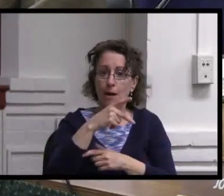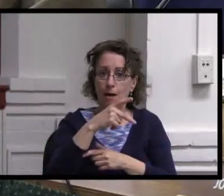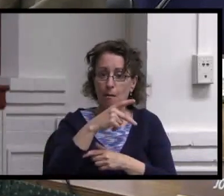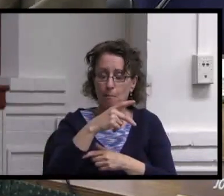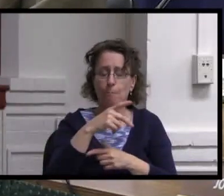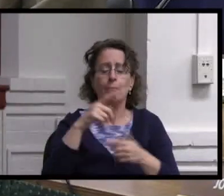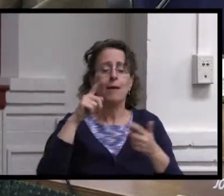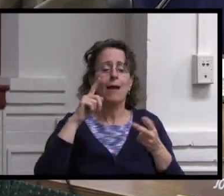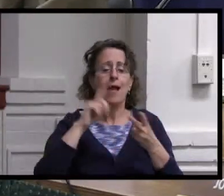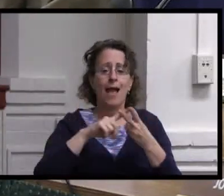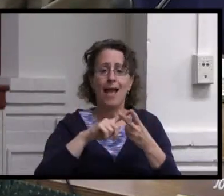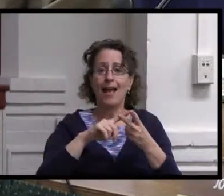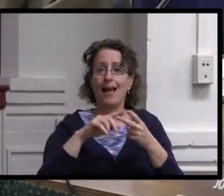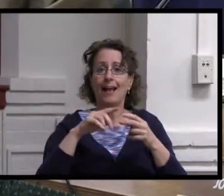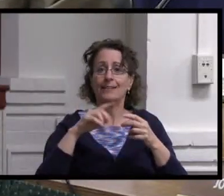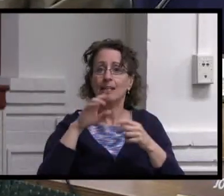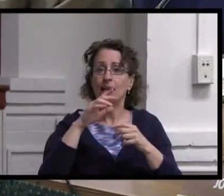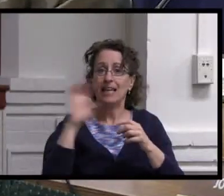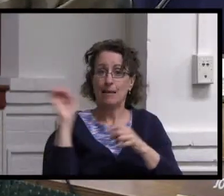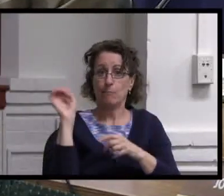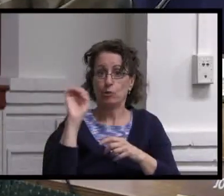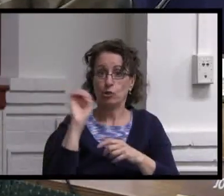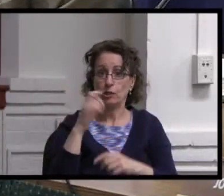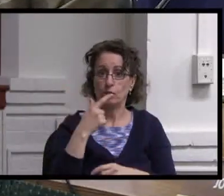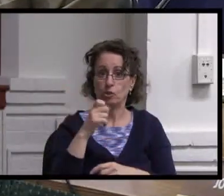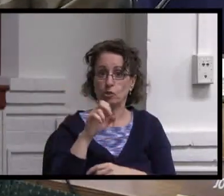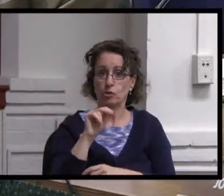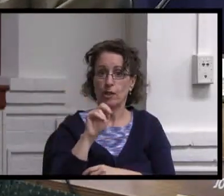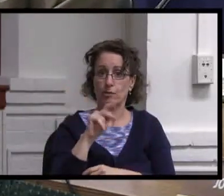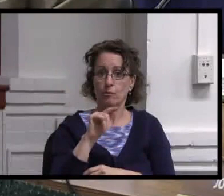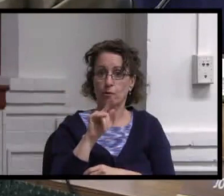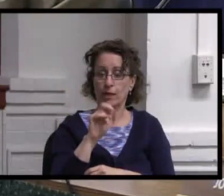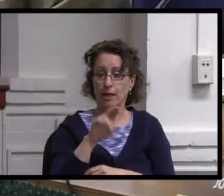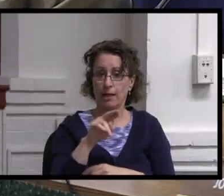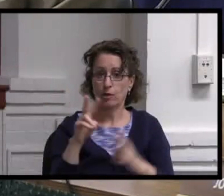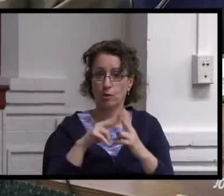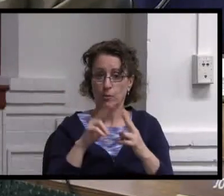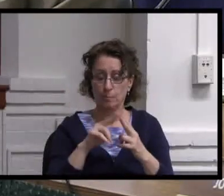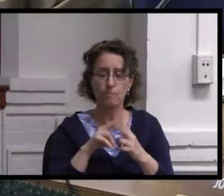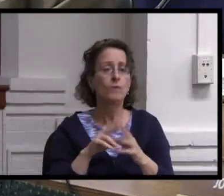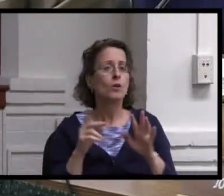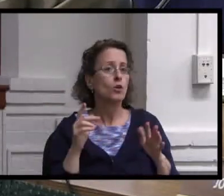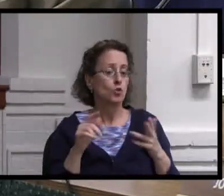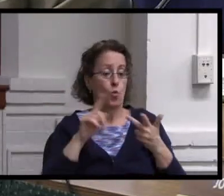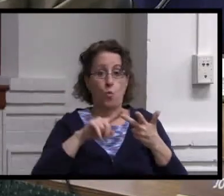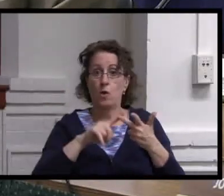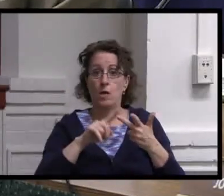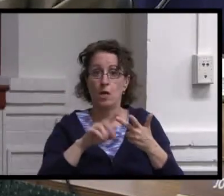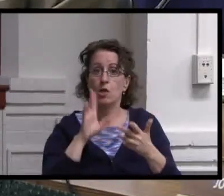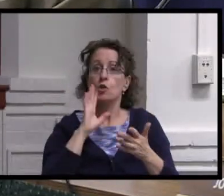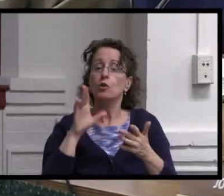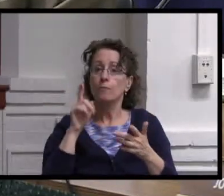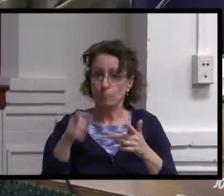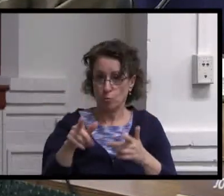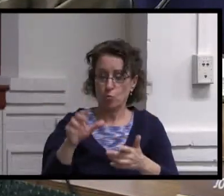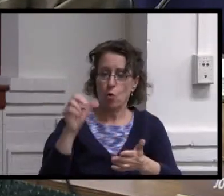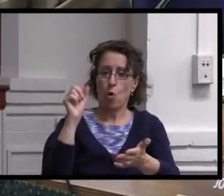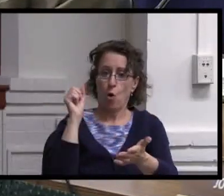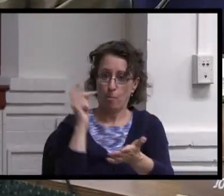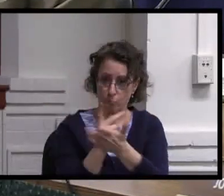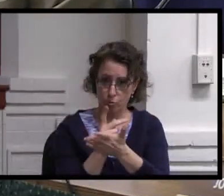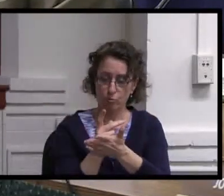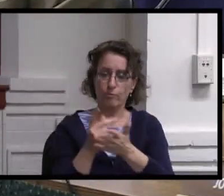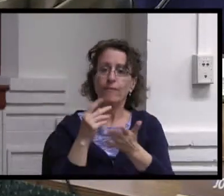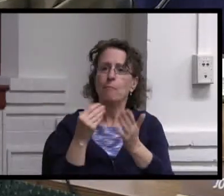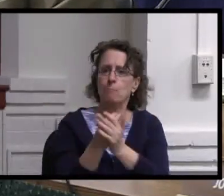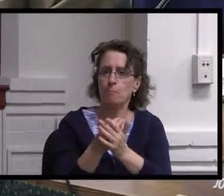pump station. So we're ready this evening for you to authorize those purchases, those orders be placed. We expect